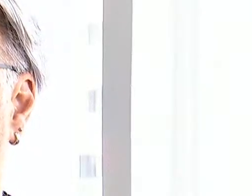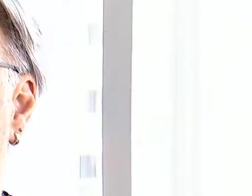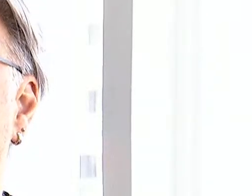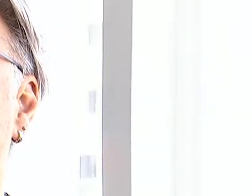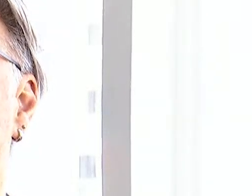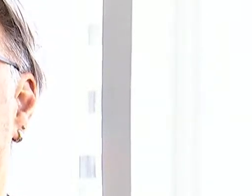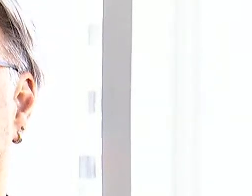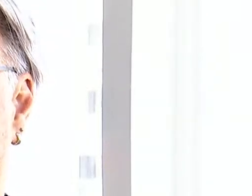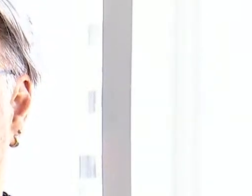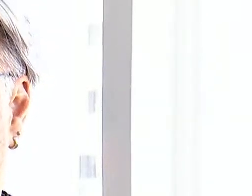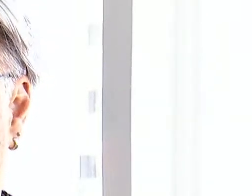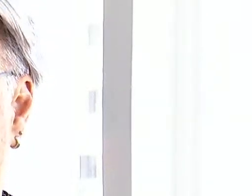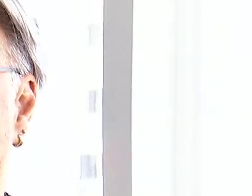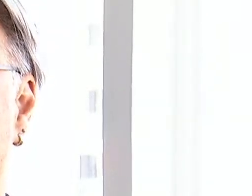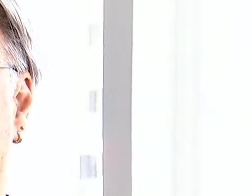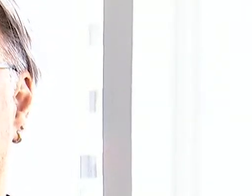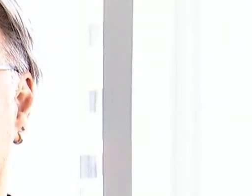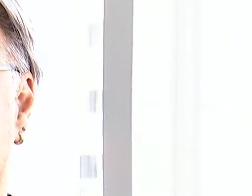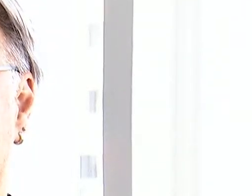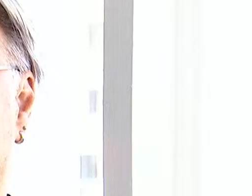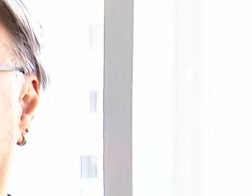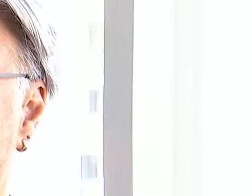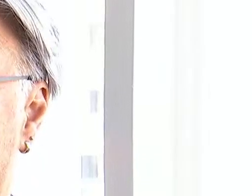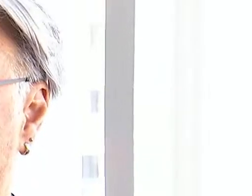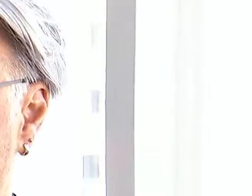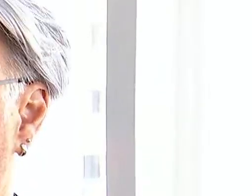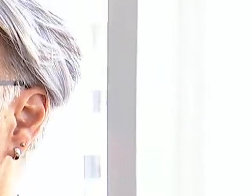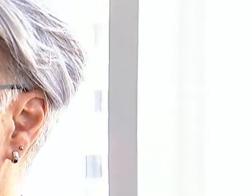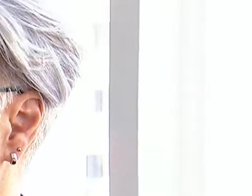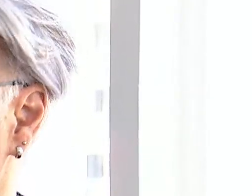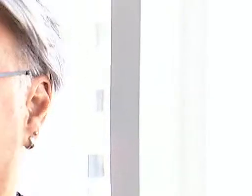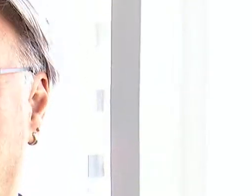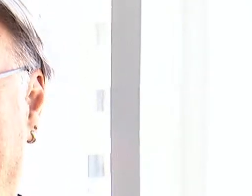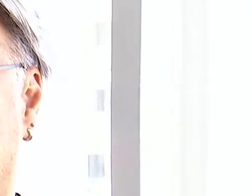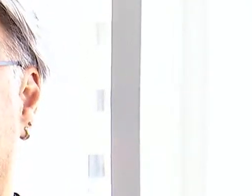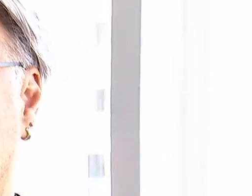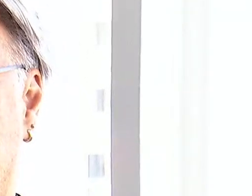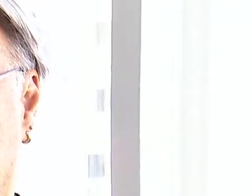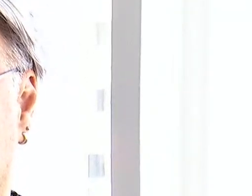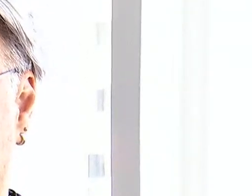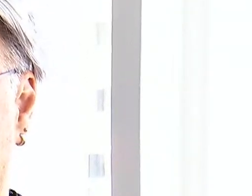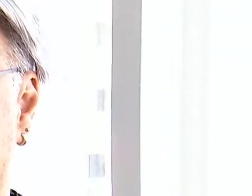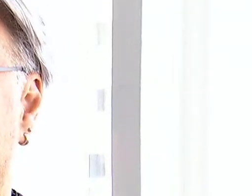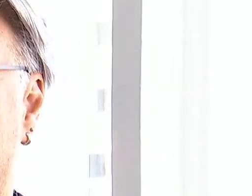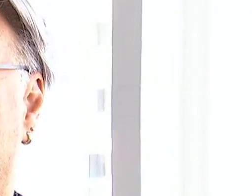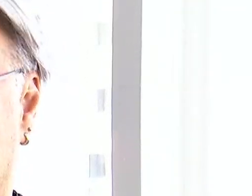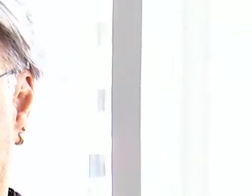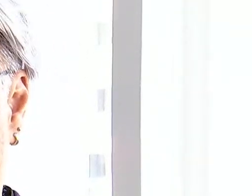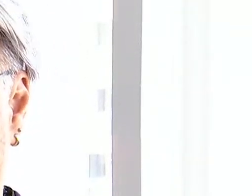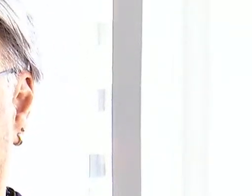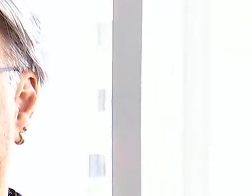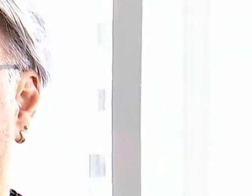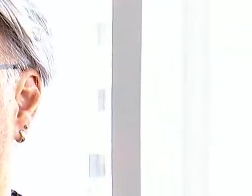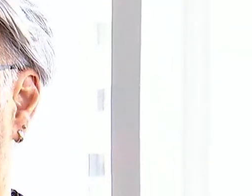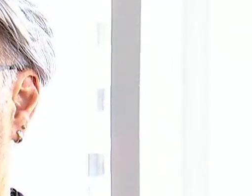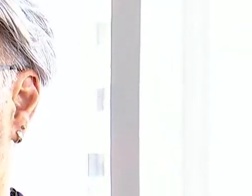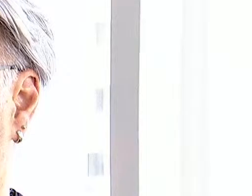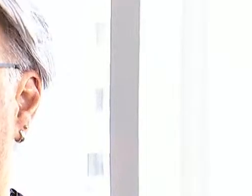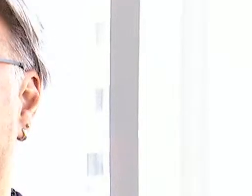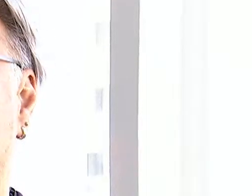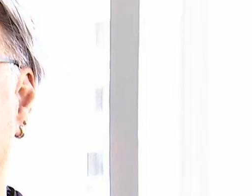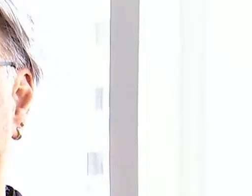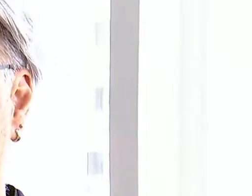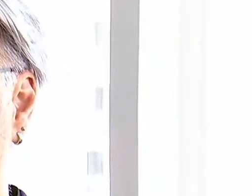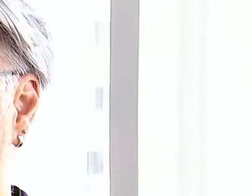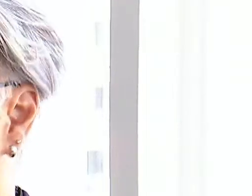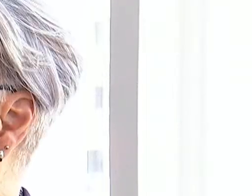the needs of the community into Google so you can understand how to make our products and our platforms and services more accessible and support